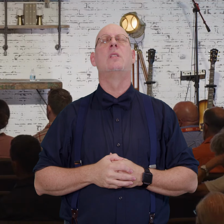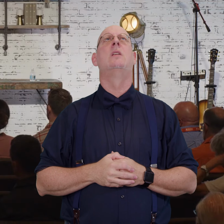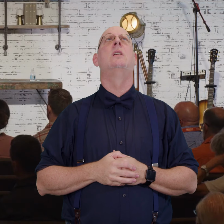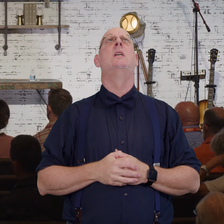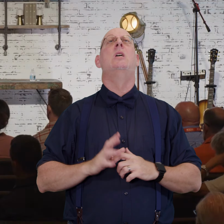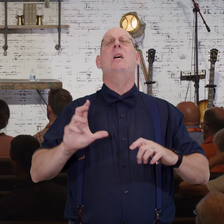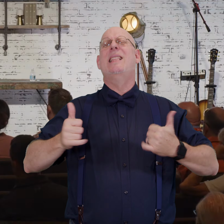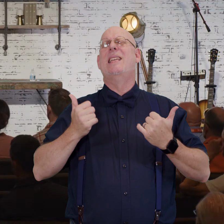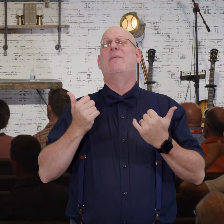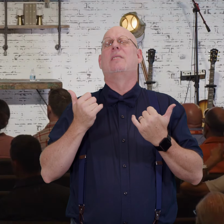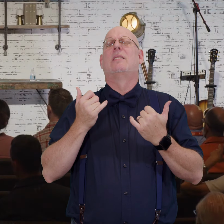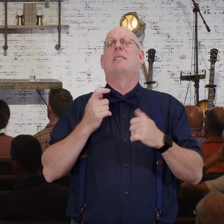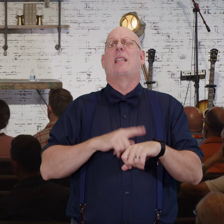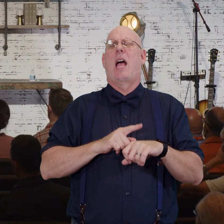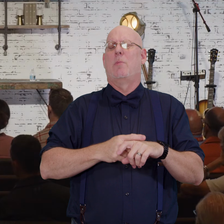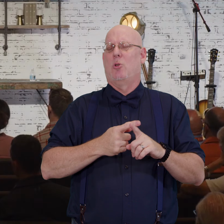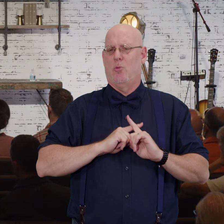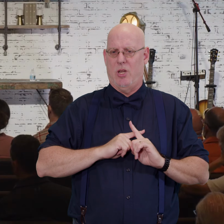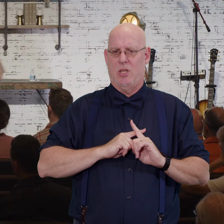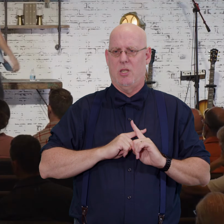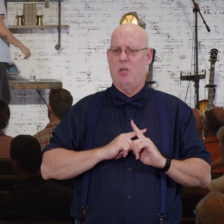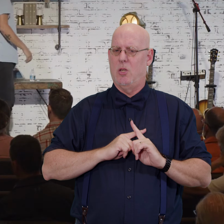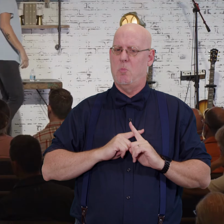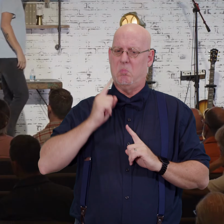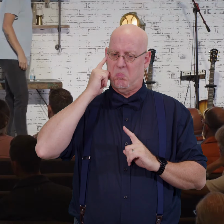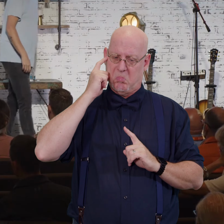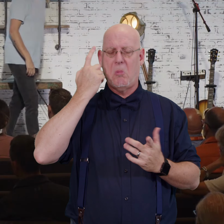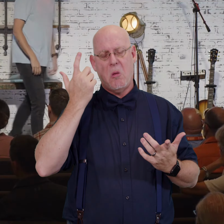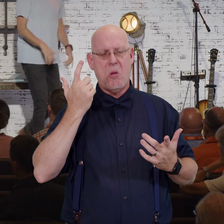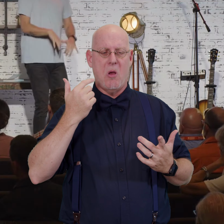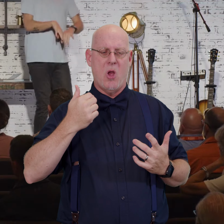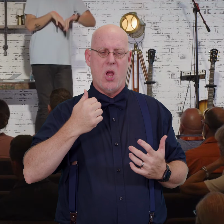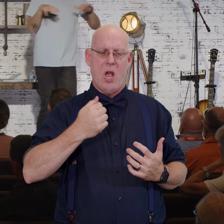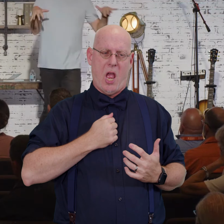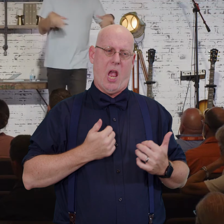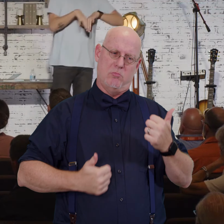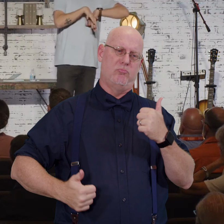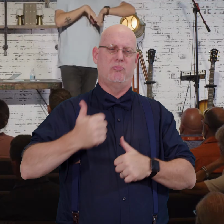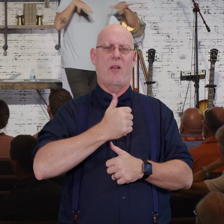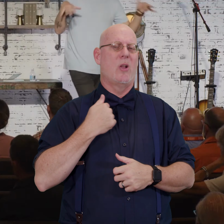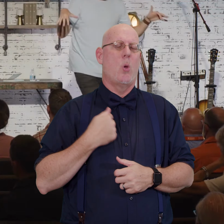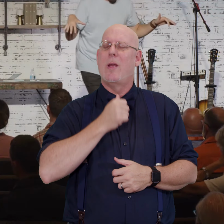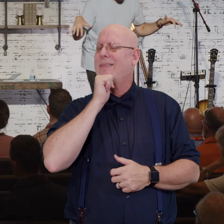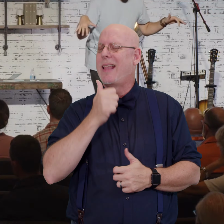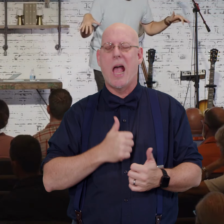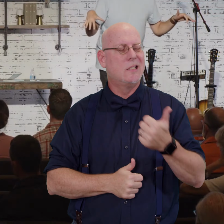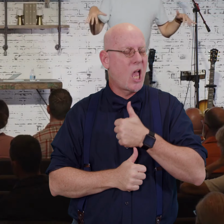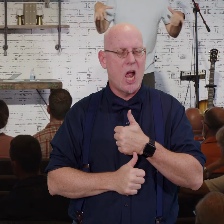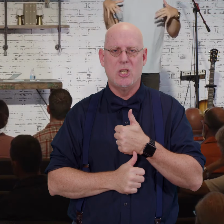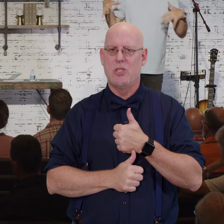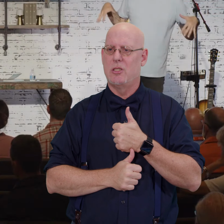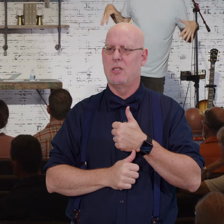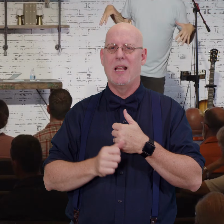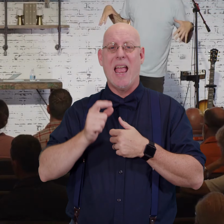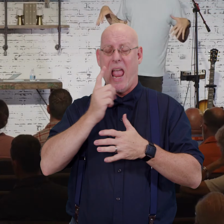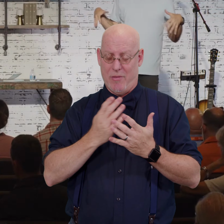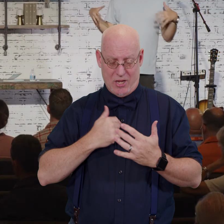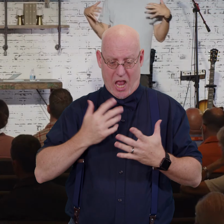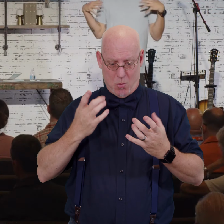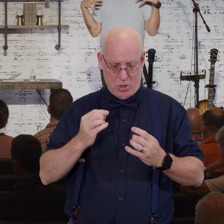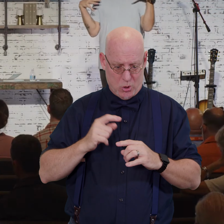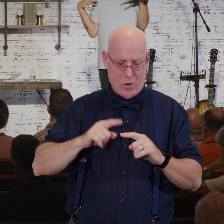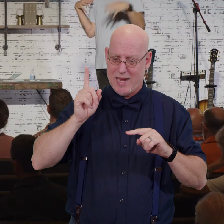live in a day, even in Christianity, where we really suppose that man is sovereign, but he's not, we're not. Even half the things that I